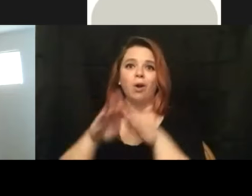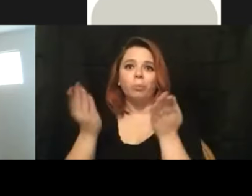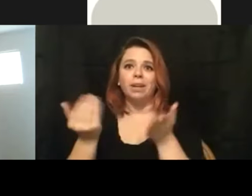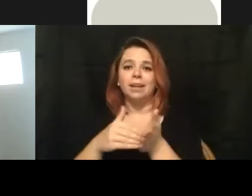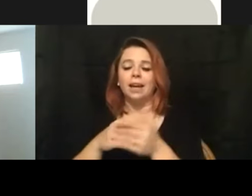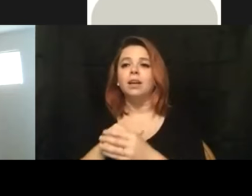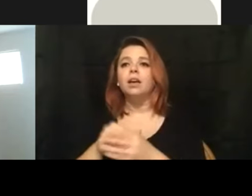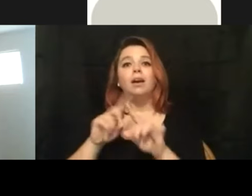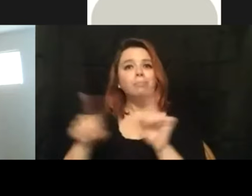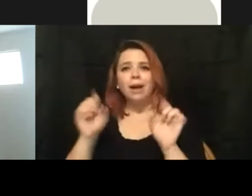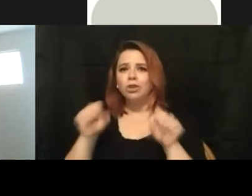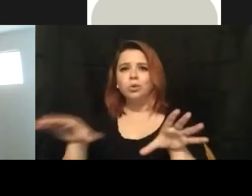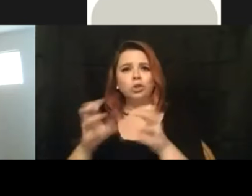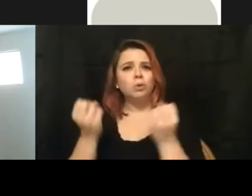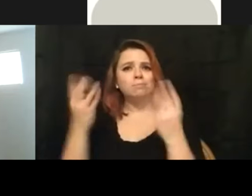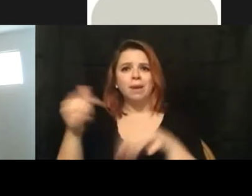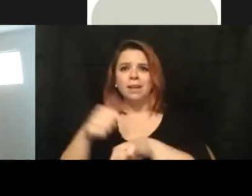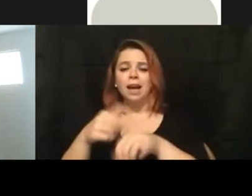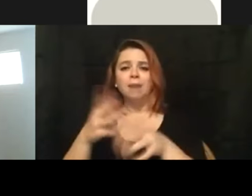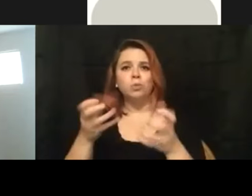as many times as you want.